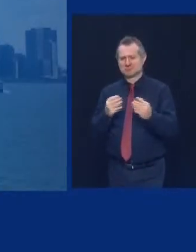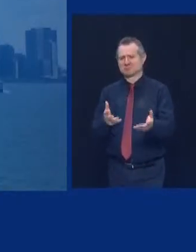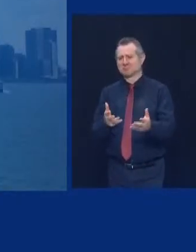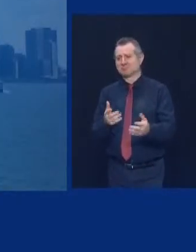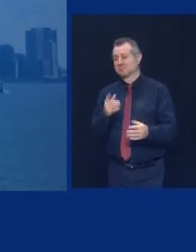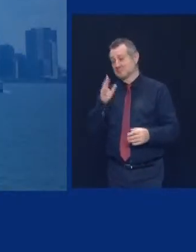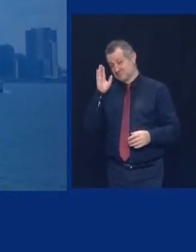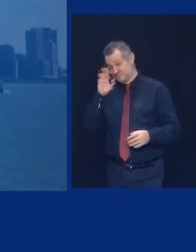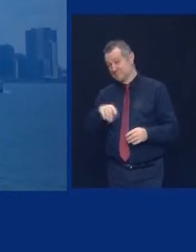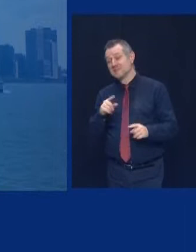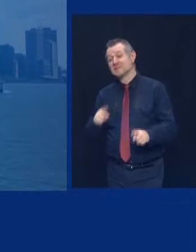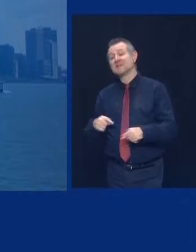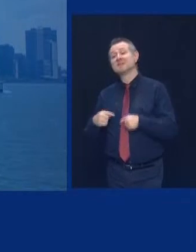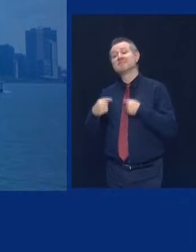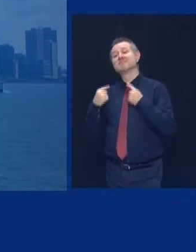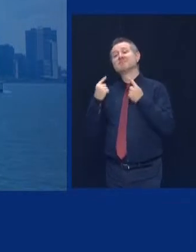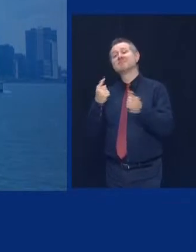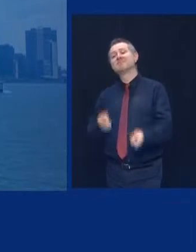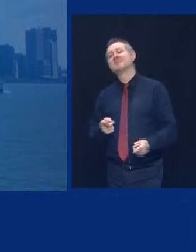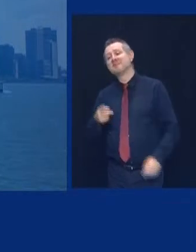percolating. So